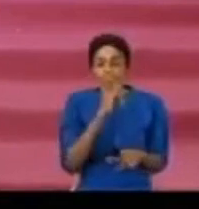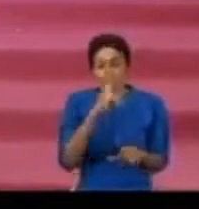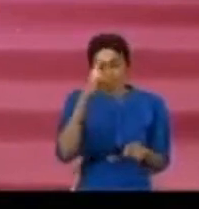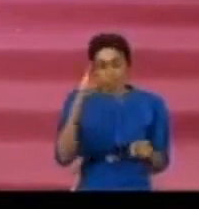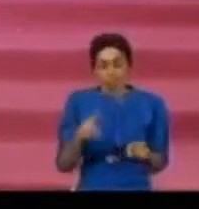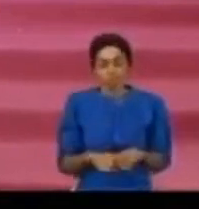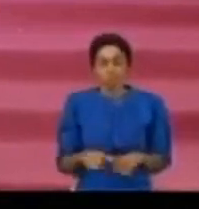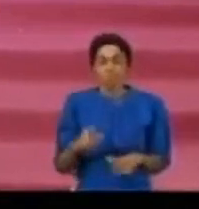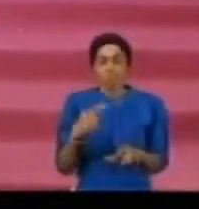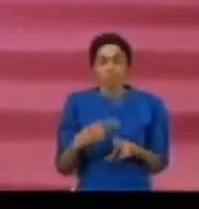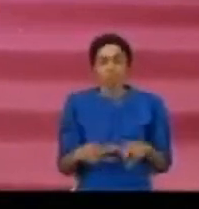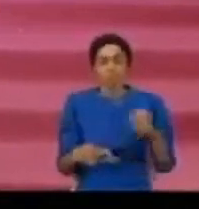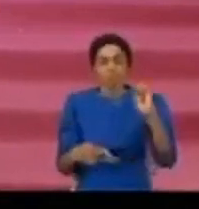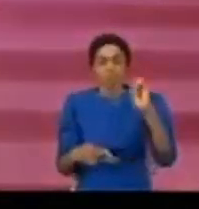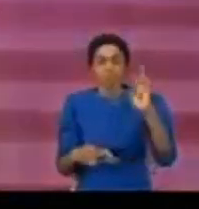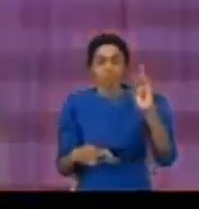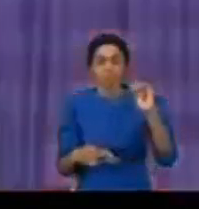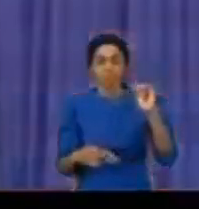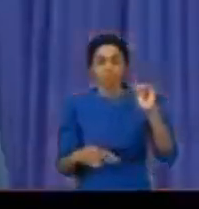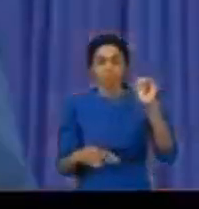Emmanuel.